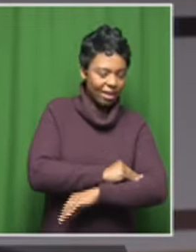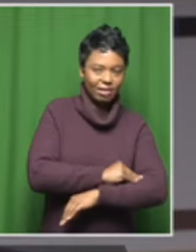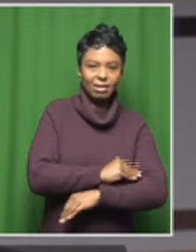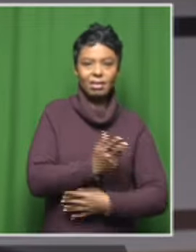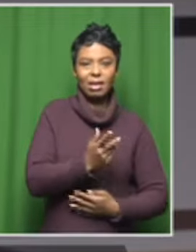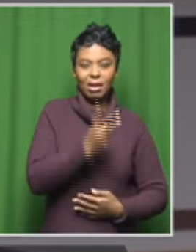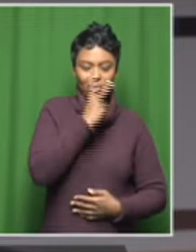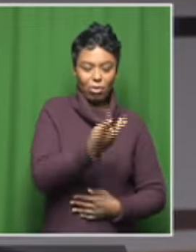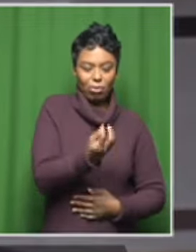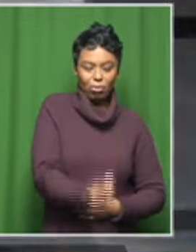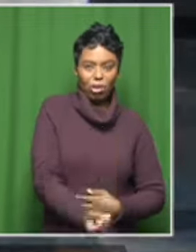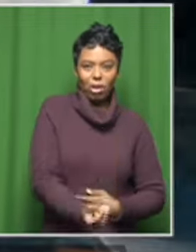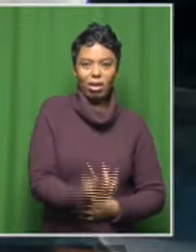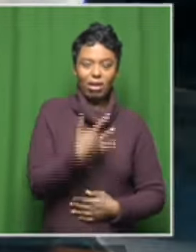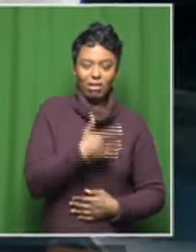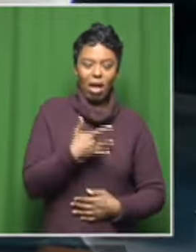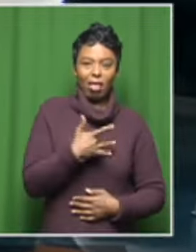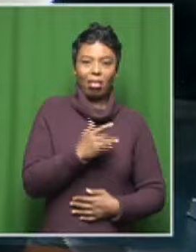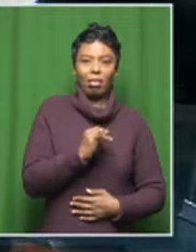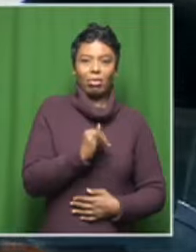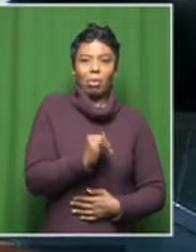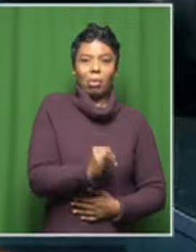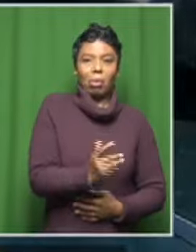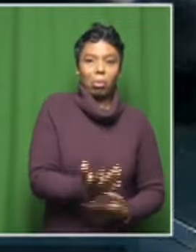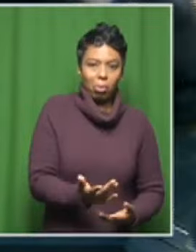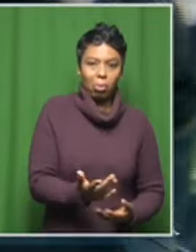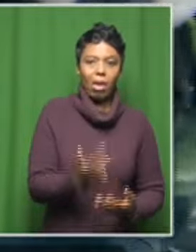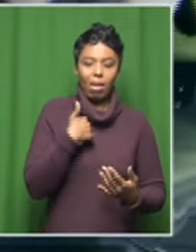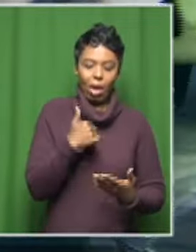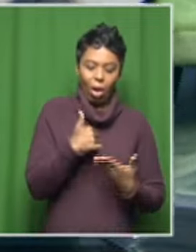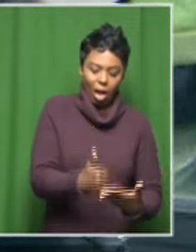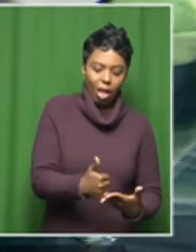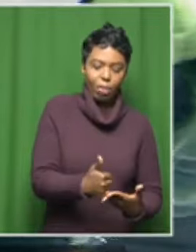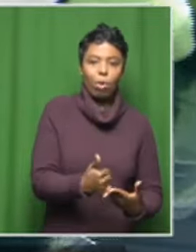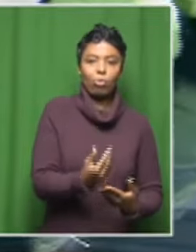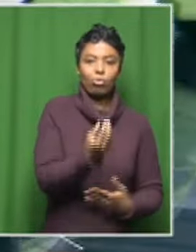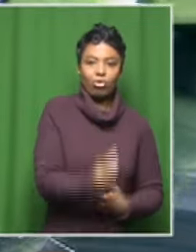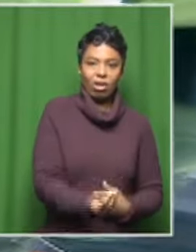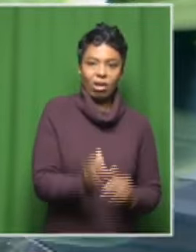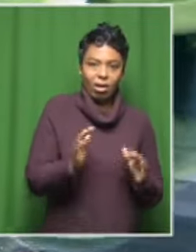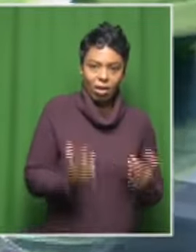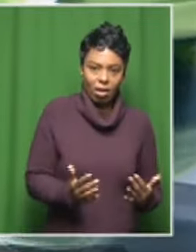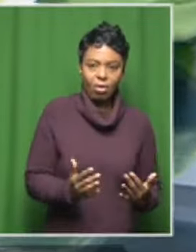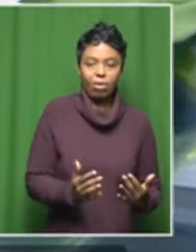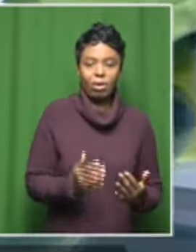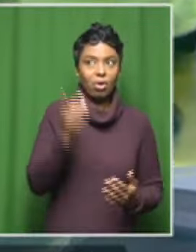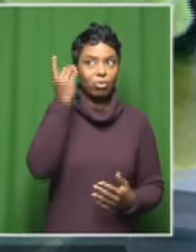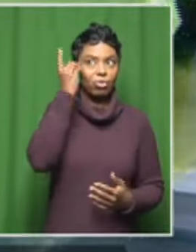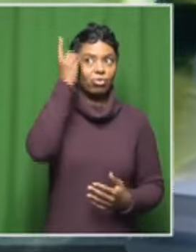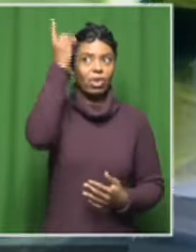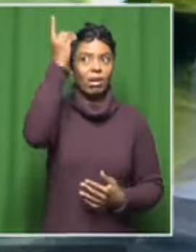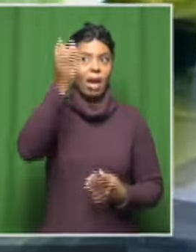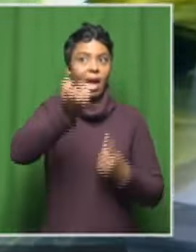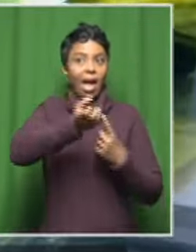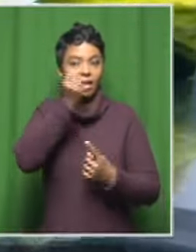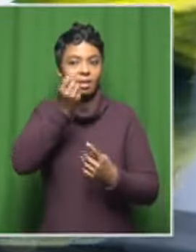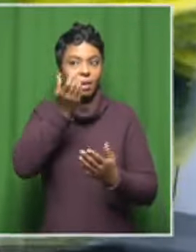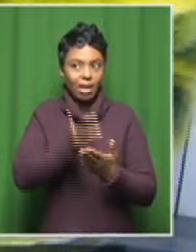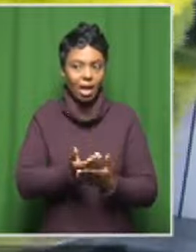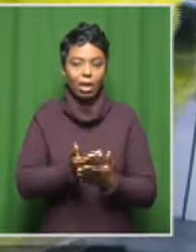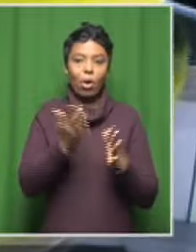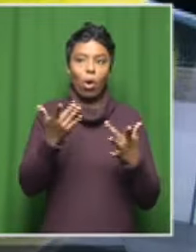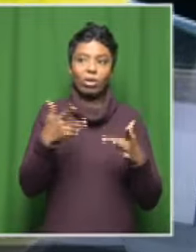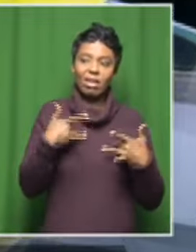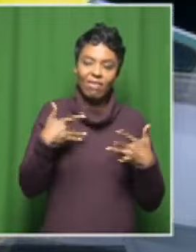we come into that situation to not only help the dreamer believe that they can overcome or survive their illness, but also for